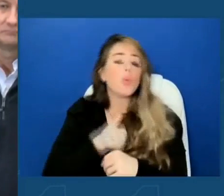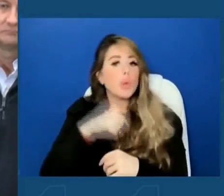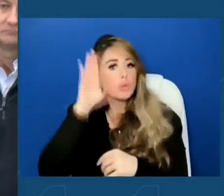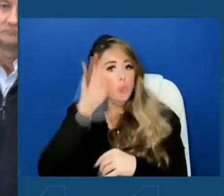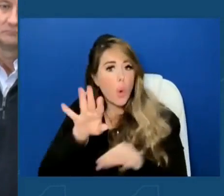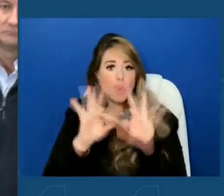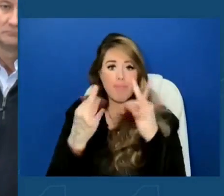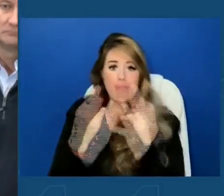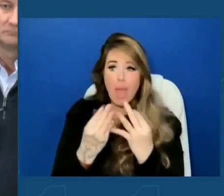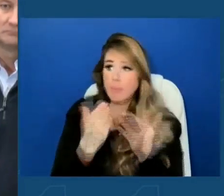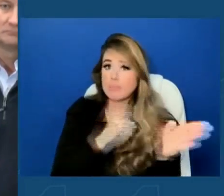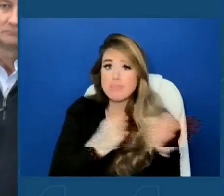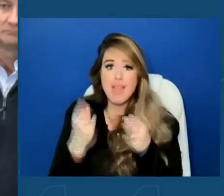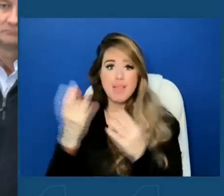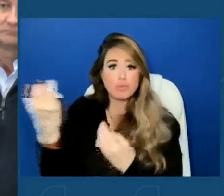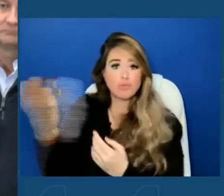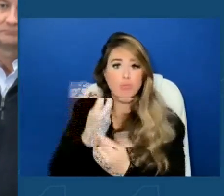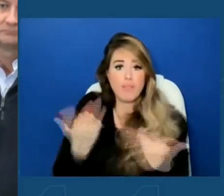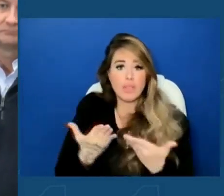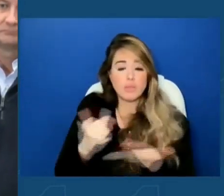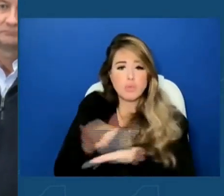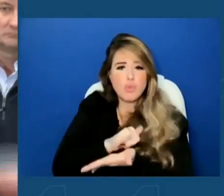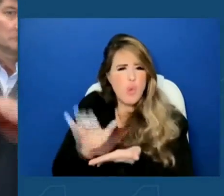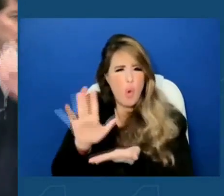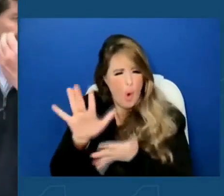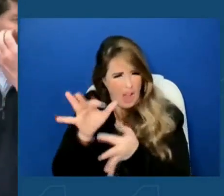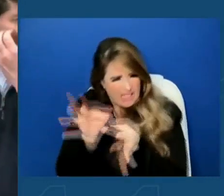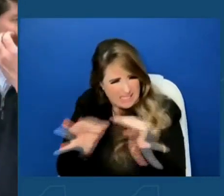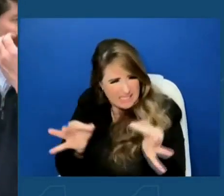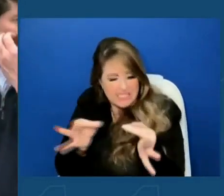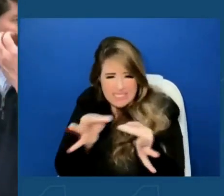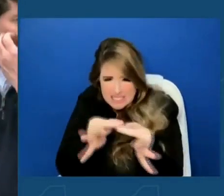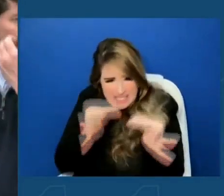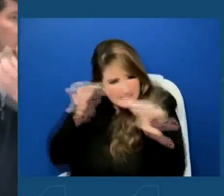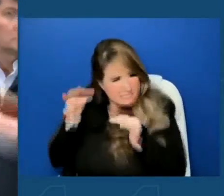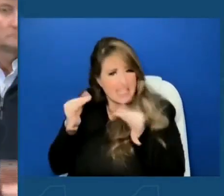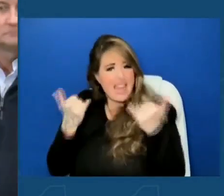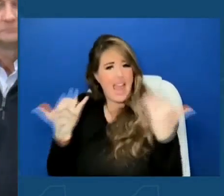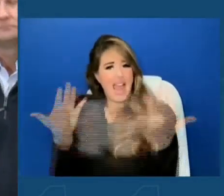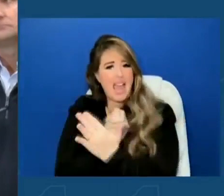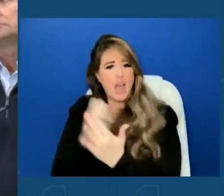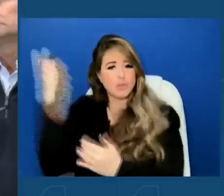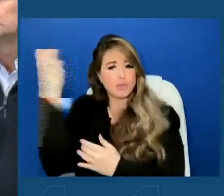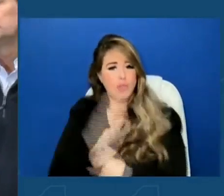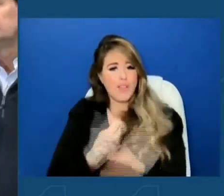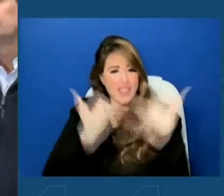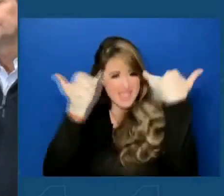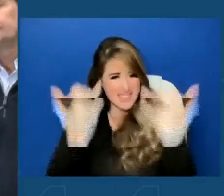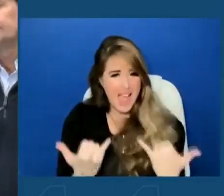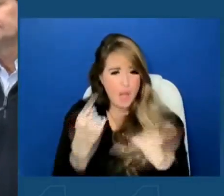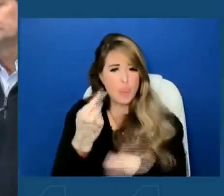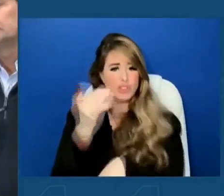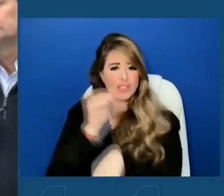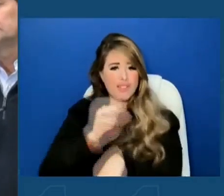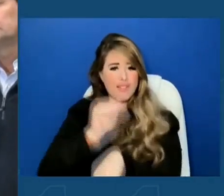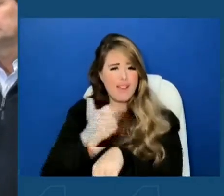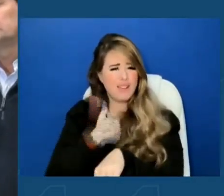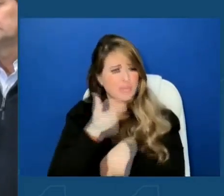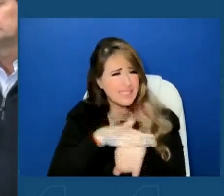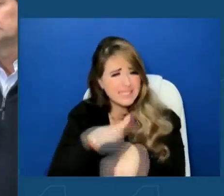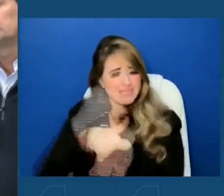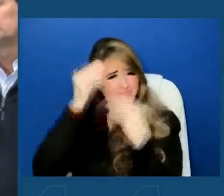with you, have them move up their travel plans so they are with you by Thursday night. We told